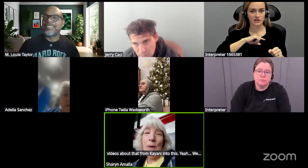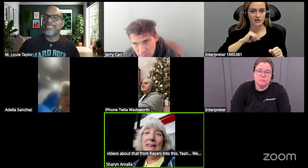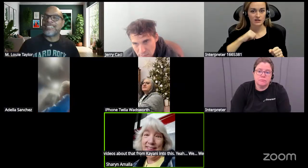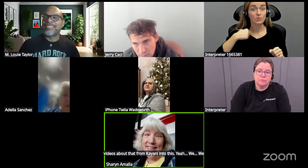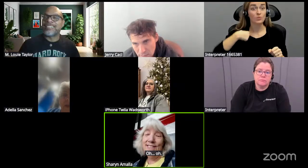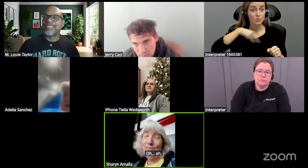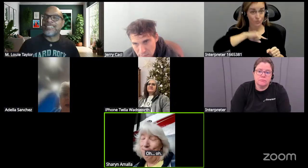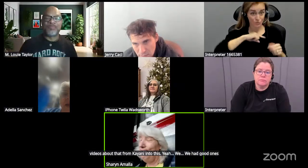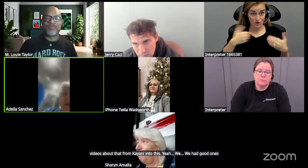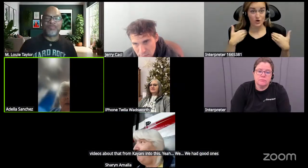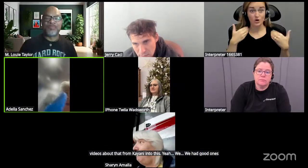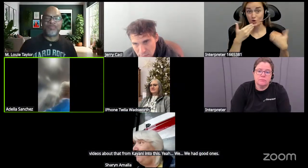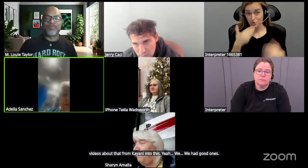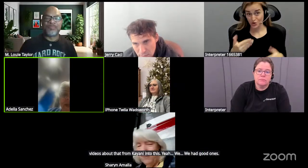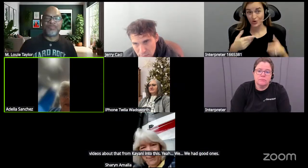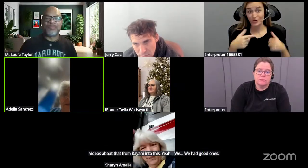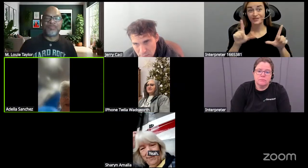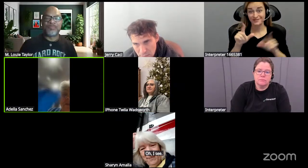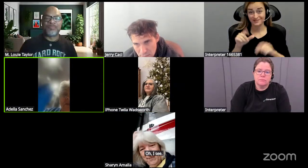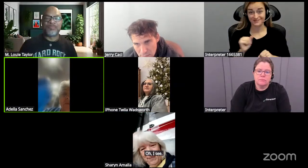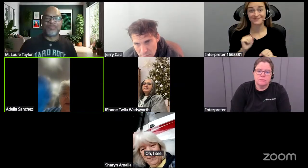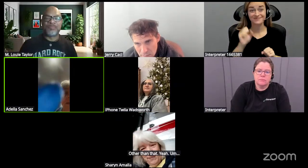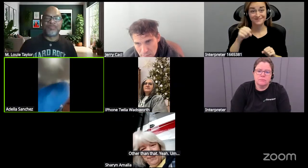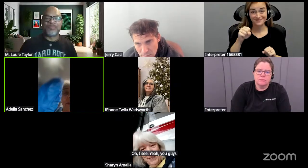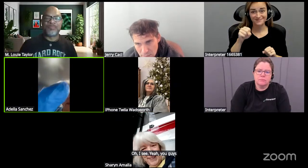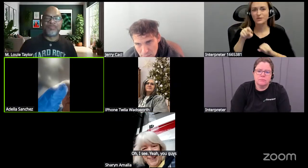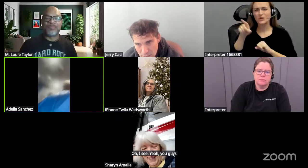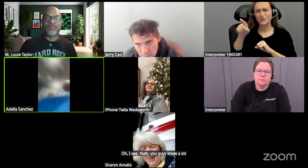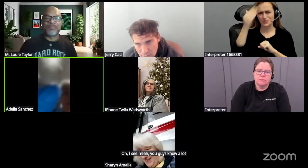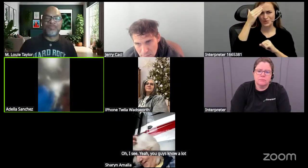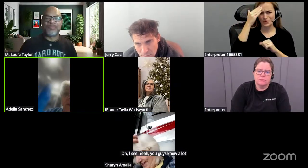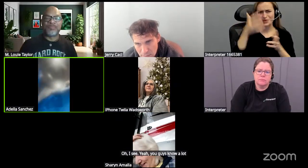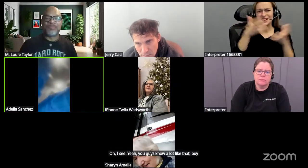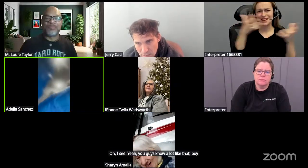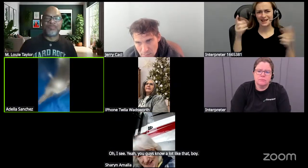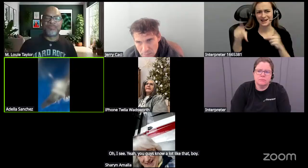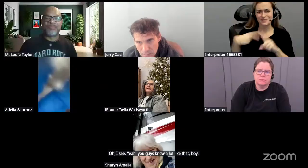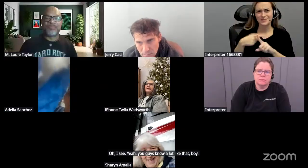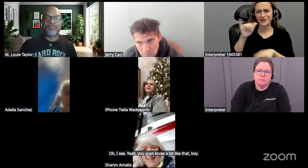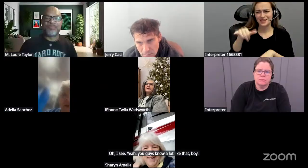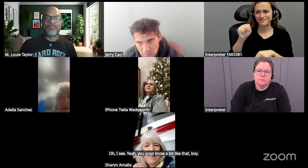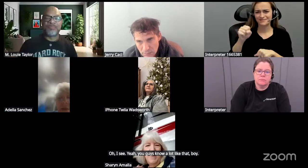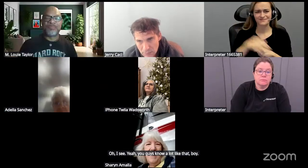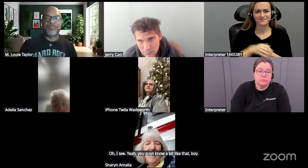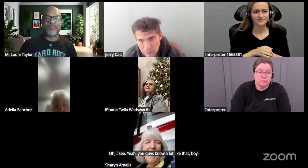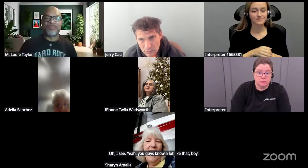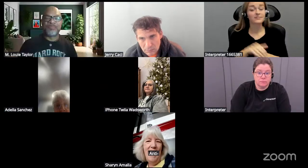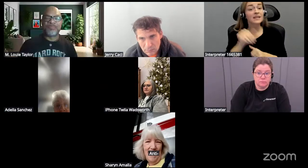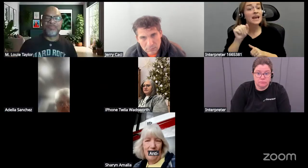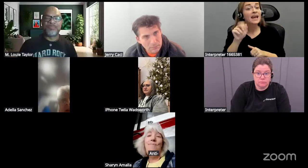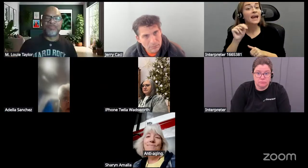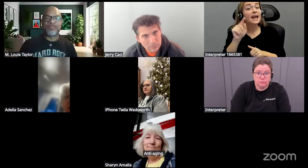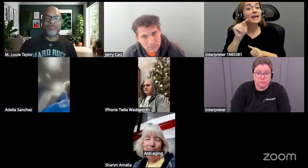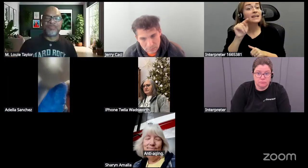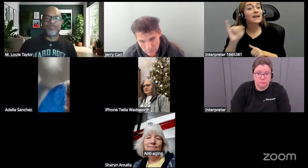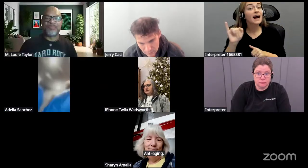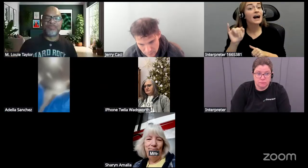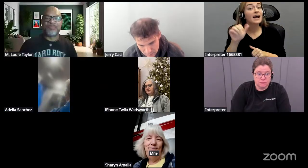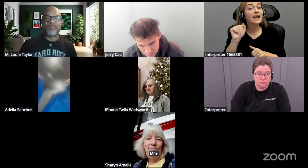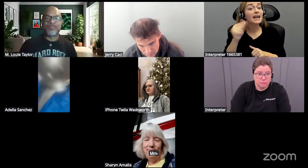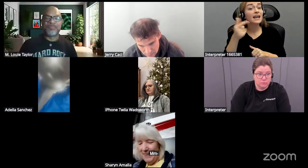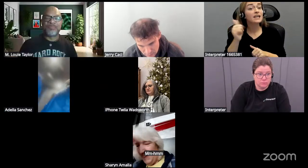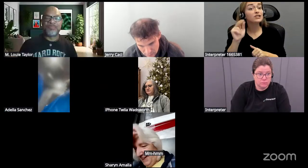good ones. oh, I see. Yeah, you guys know a lot like that. Boy. anti-aging, Hmm.